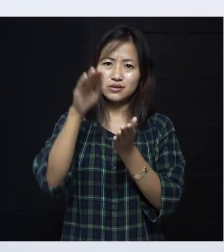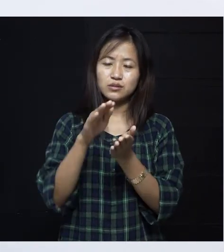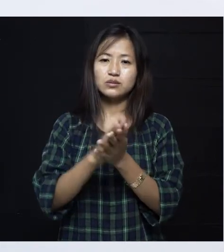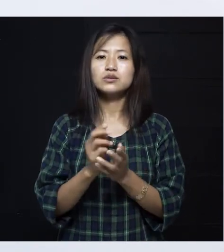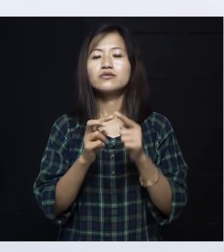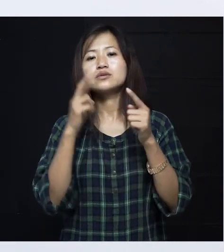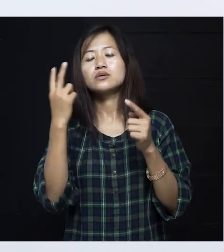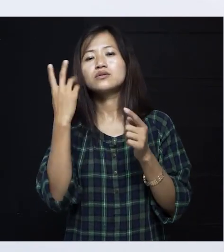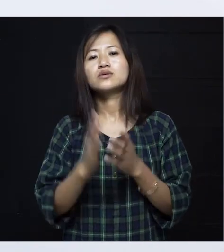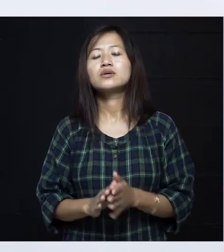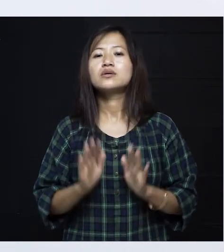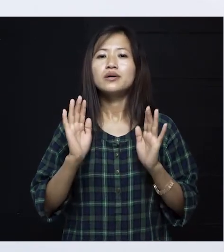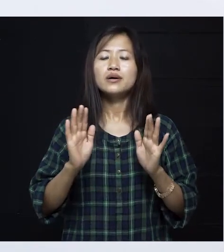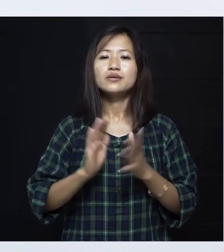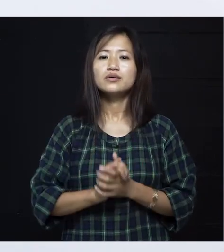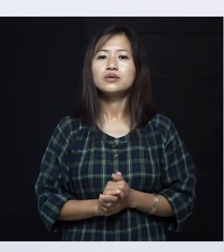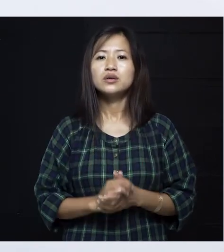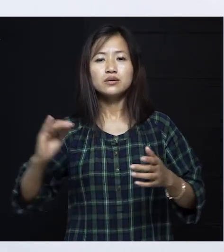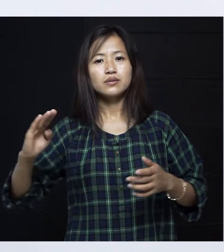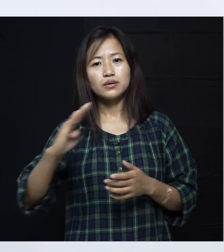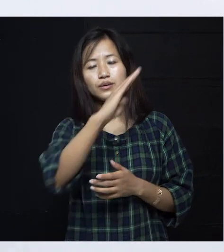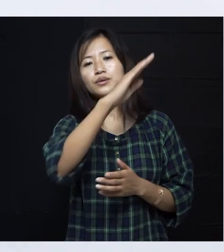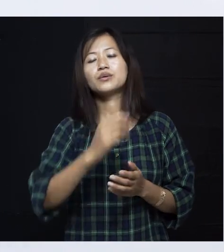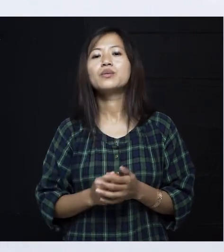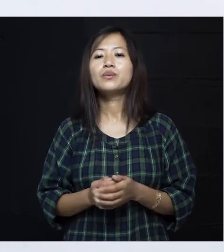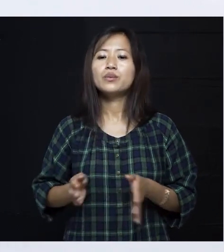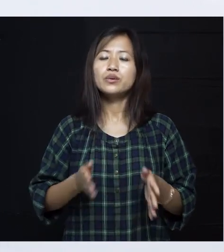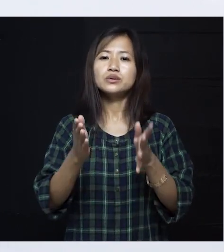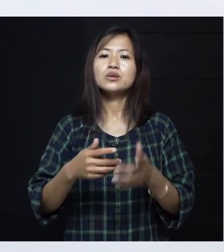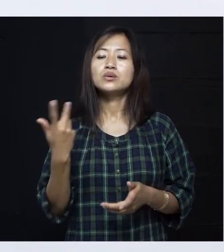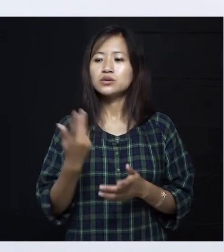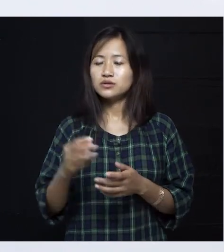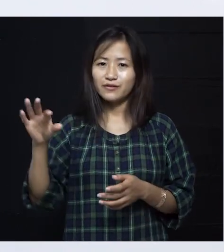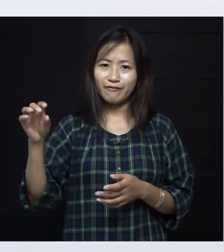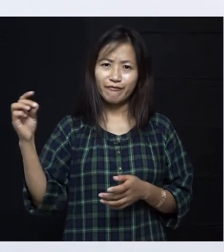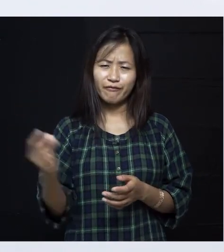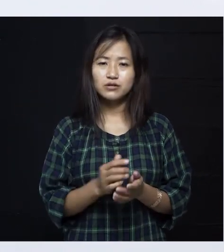transportation. Then we also have this airways, okay, which is the fastest and the